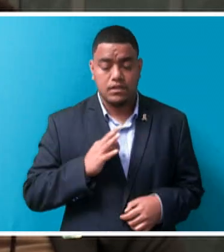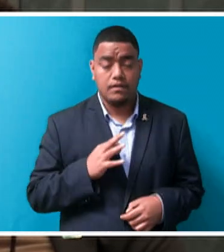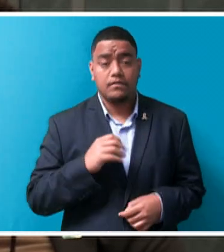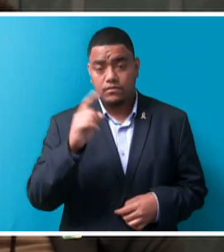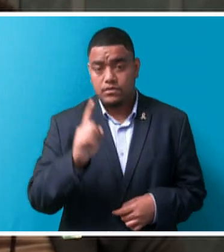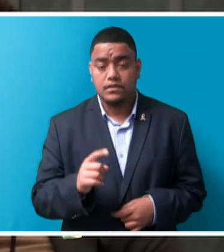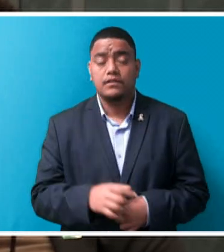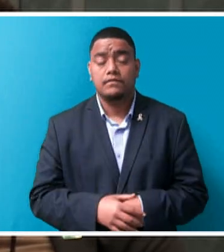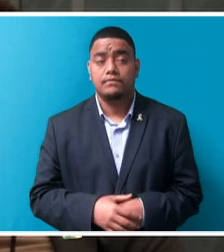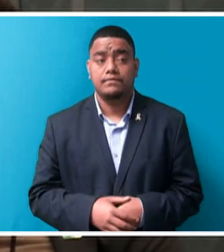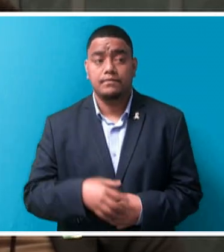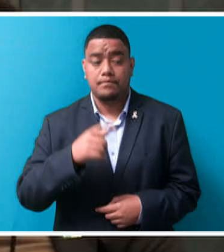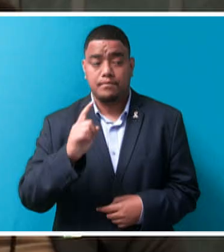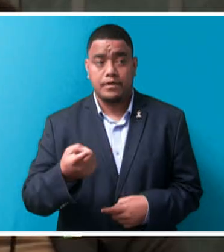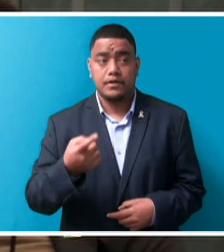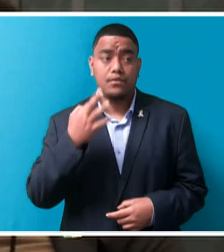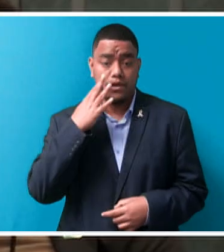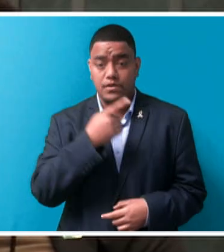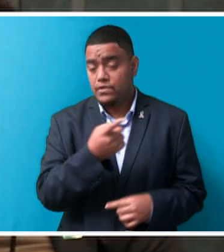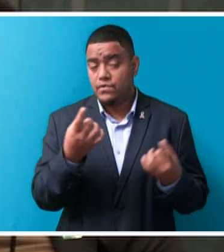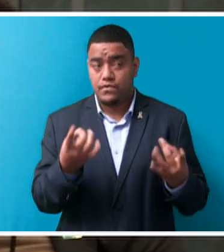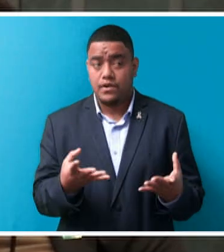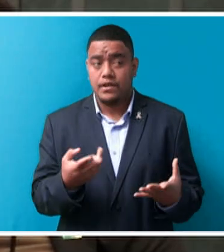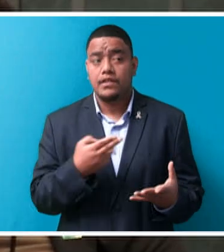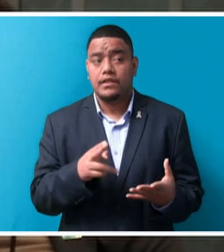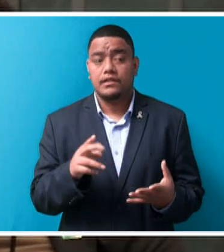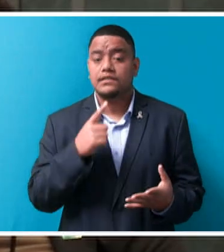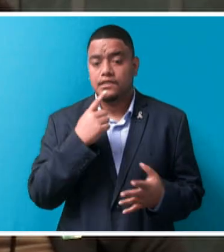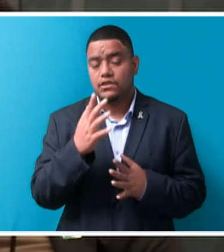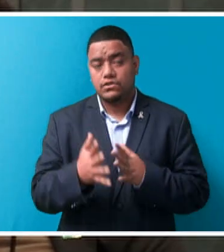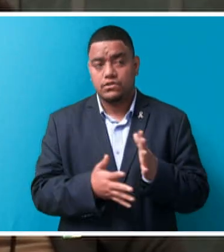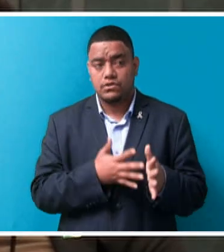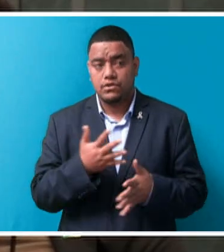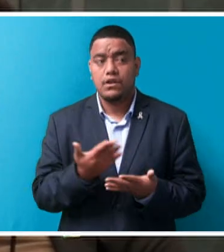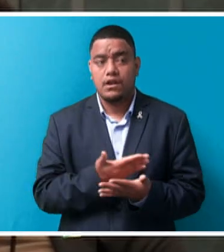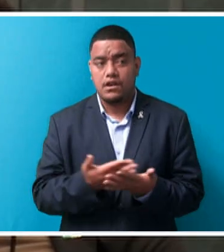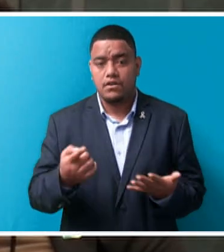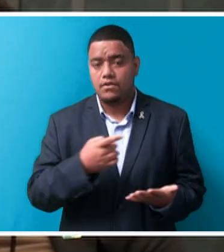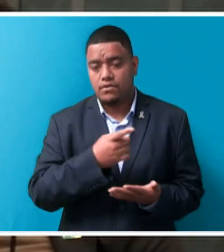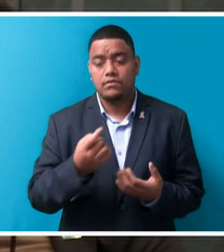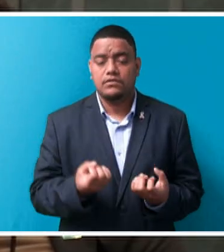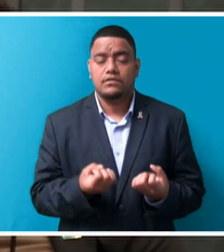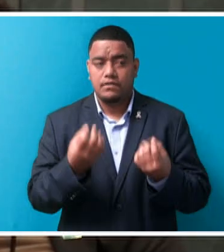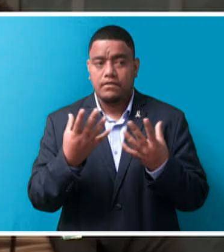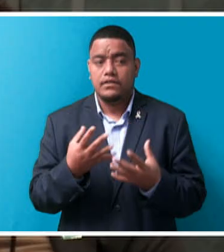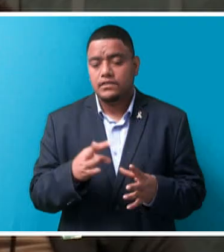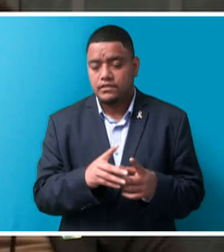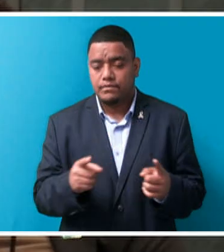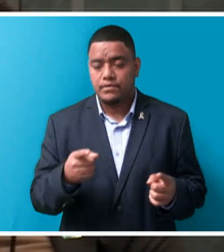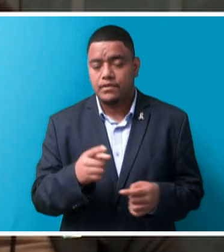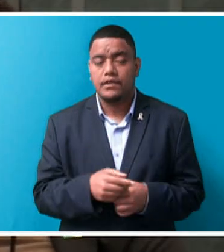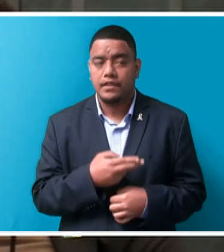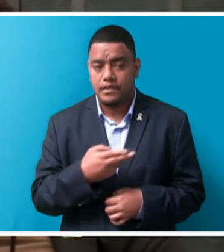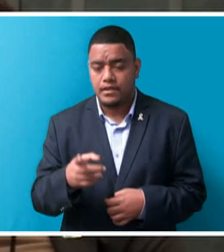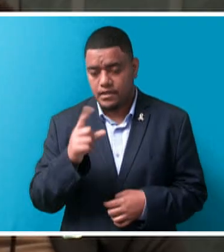tell, but when you are ready, then you can share your story on how you survived, probably something that can